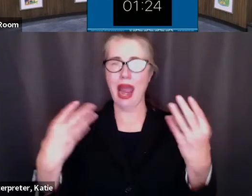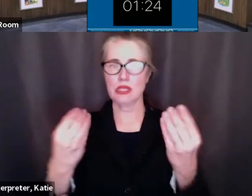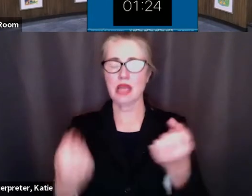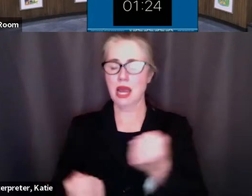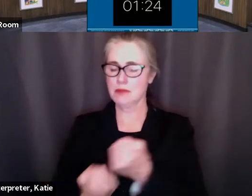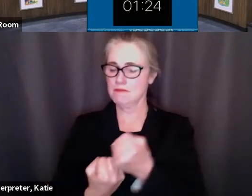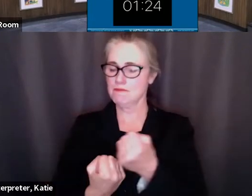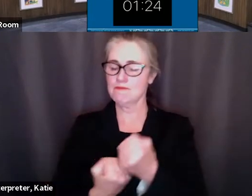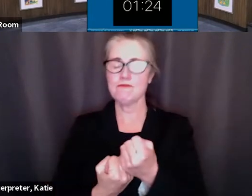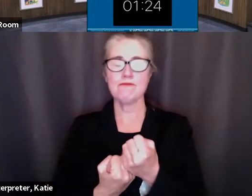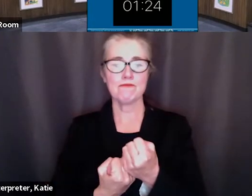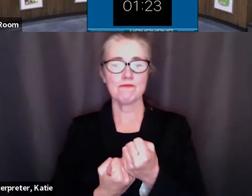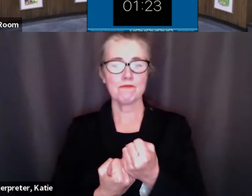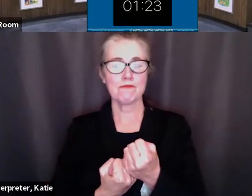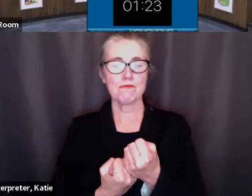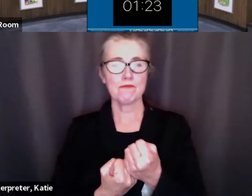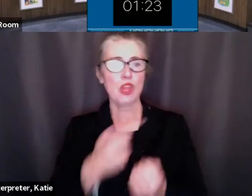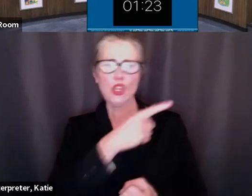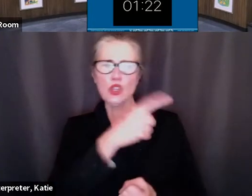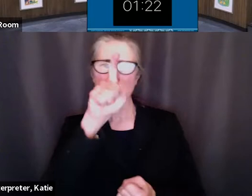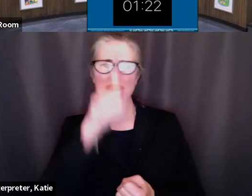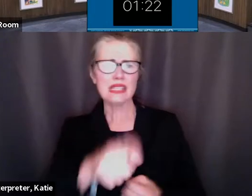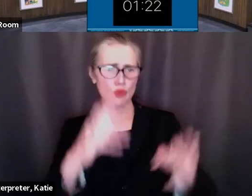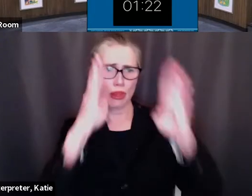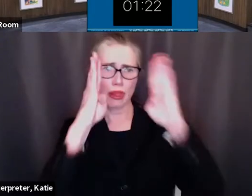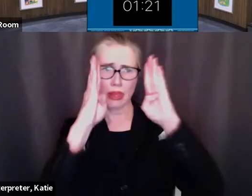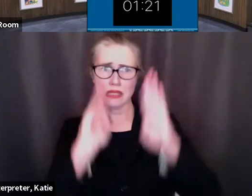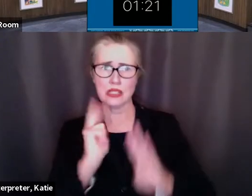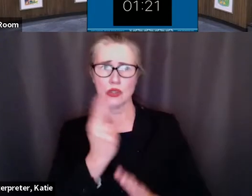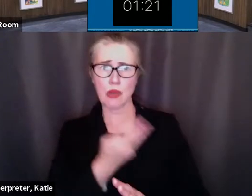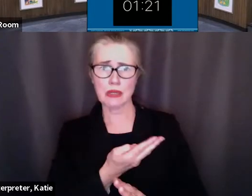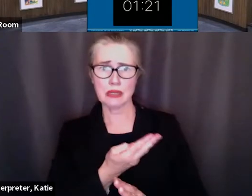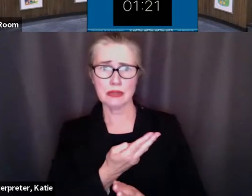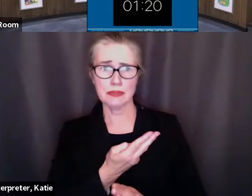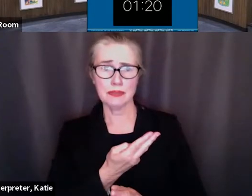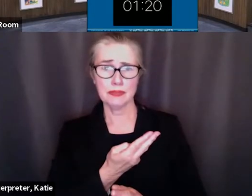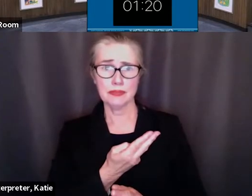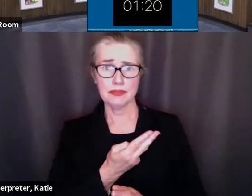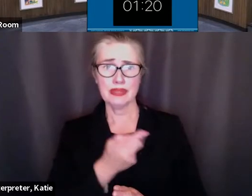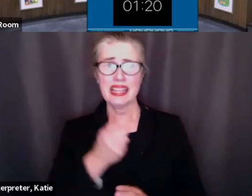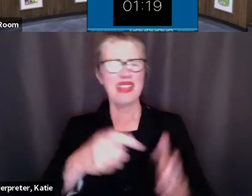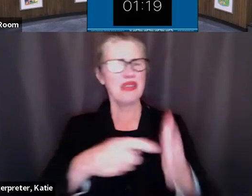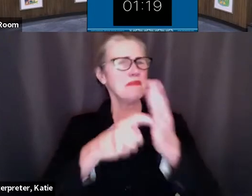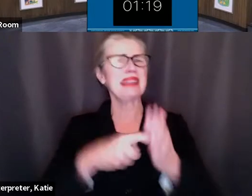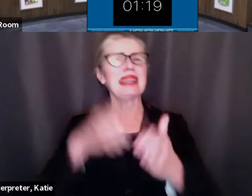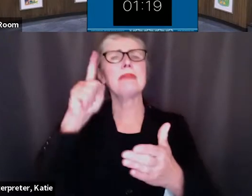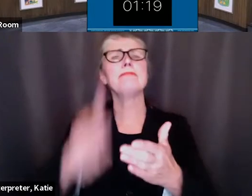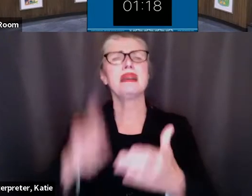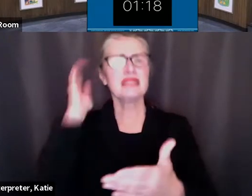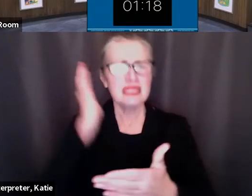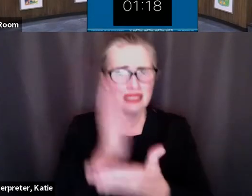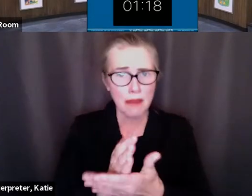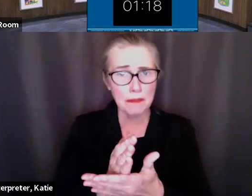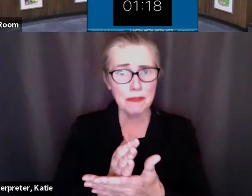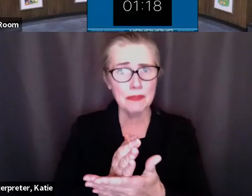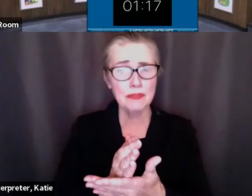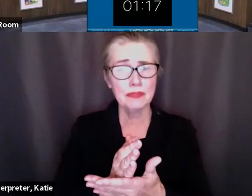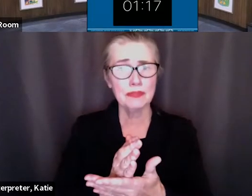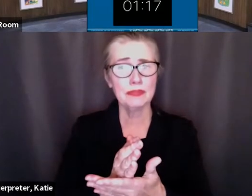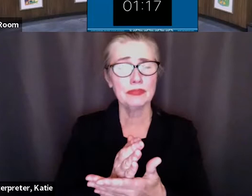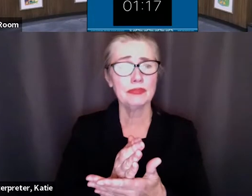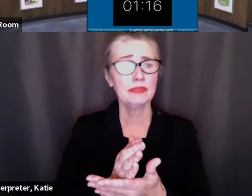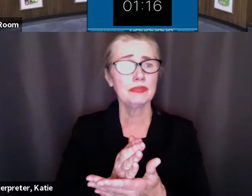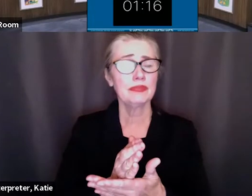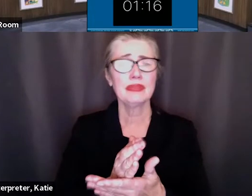finally listen to us and stop this mandate okay leave our kids